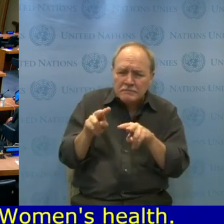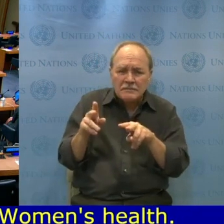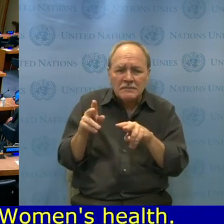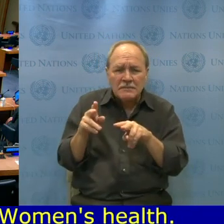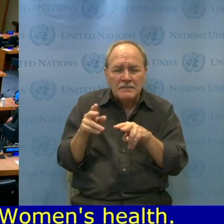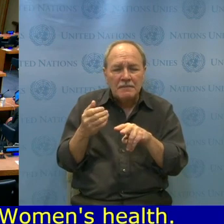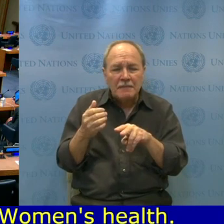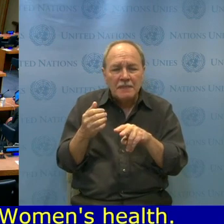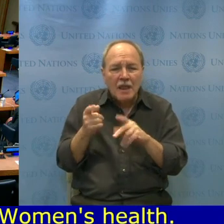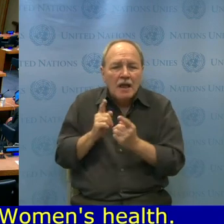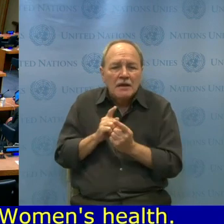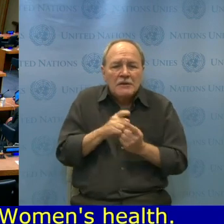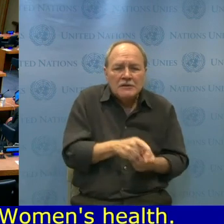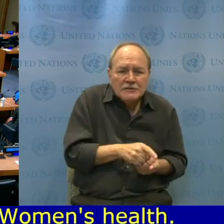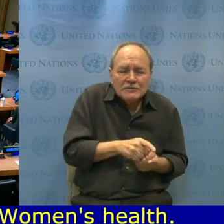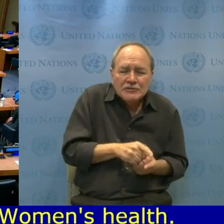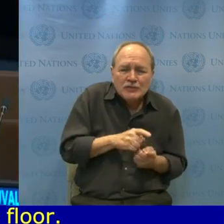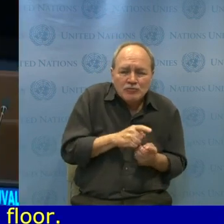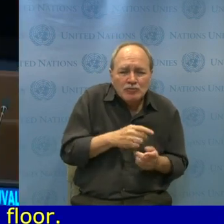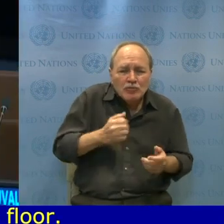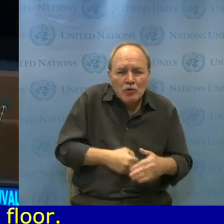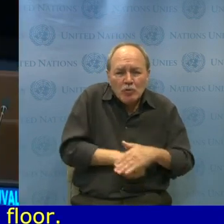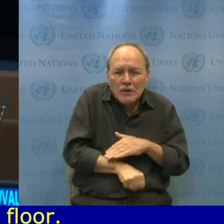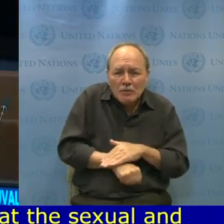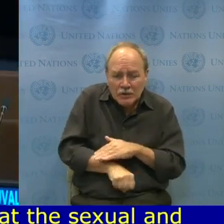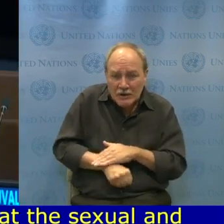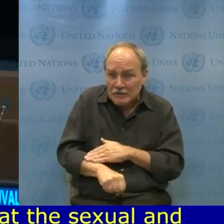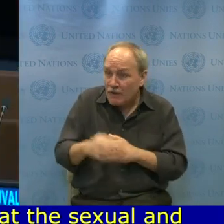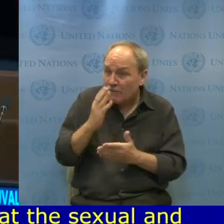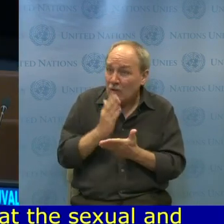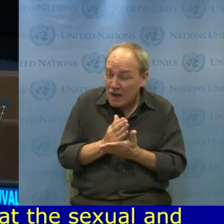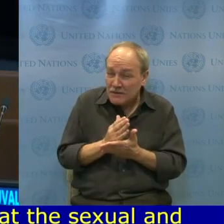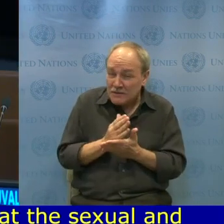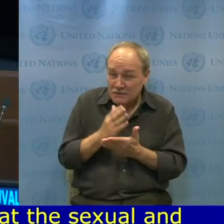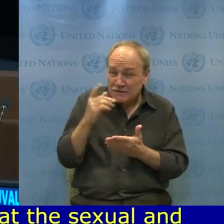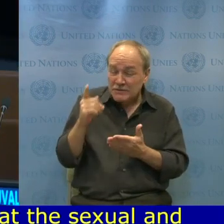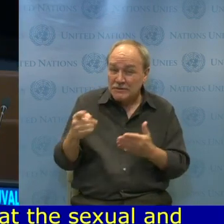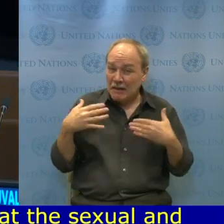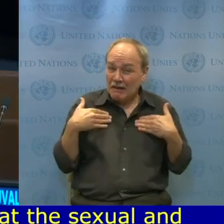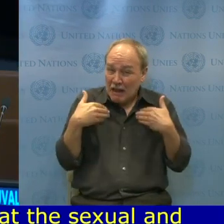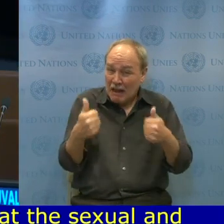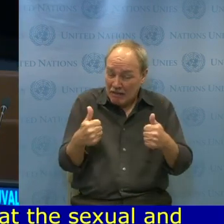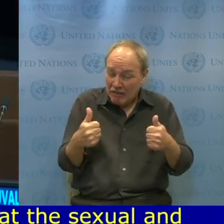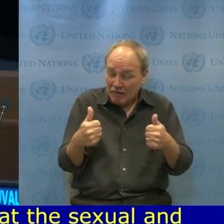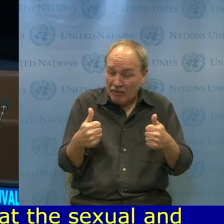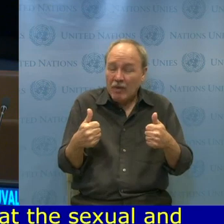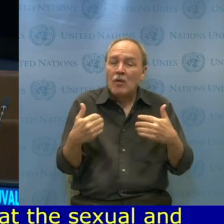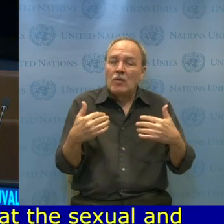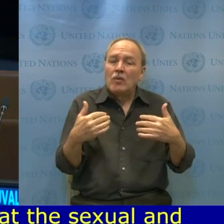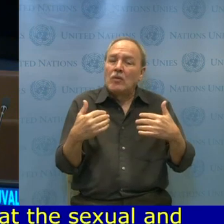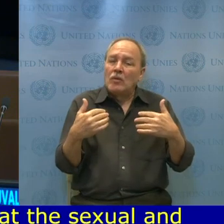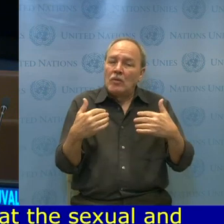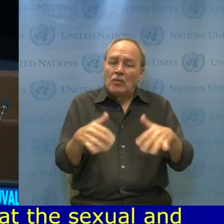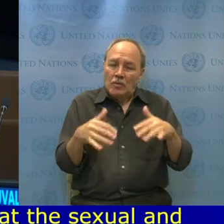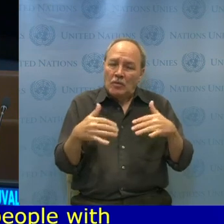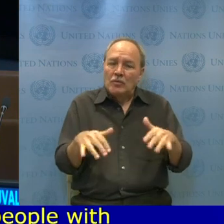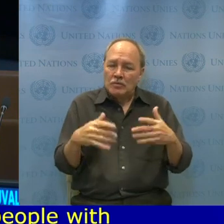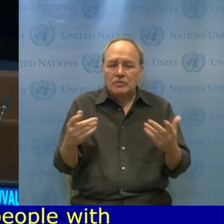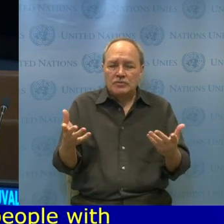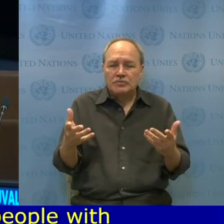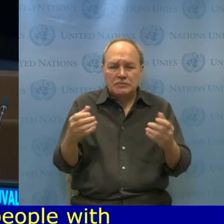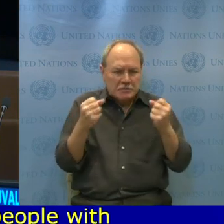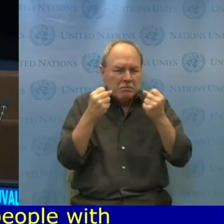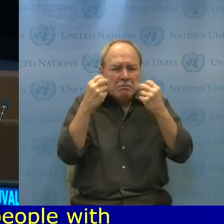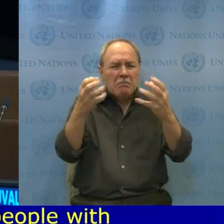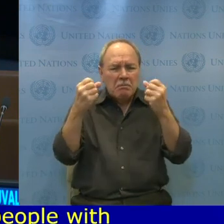in the context of this roundtable. Respect for sexual and reproductive health rights is enshrined in many international human rights